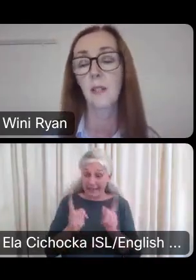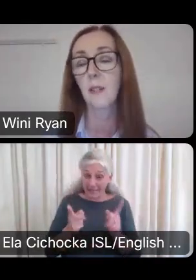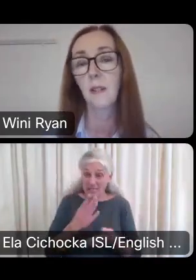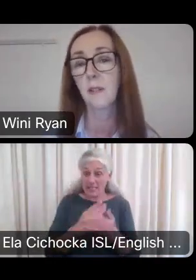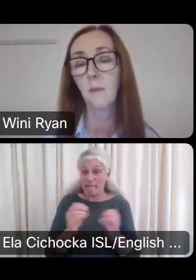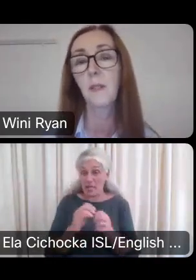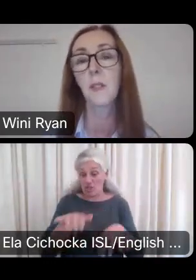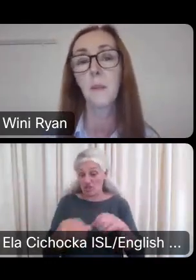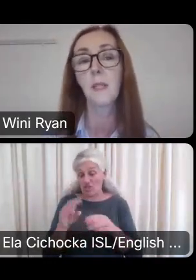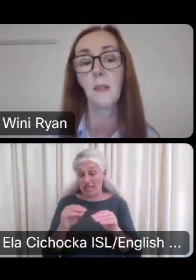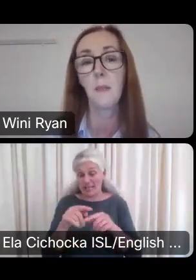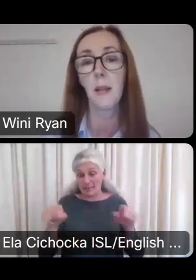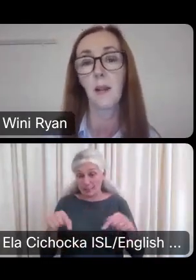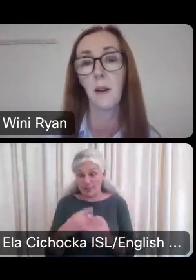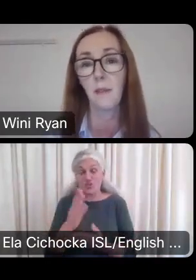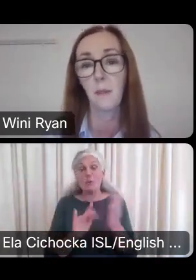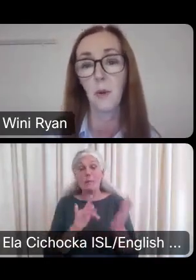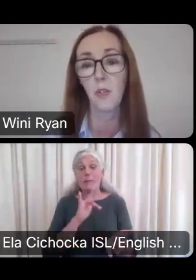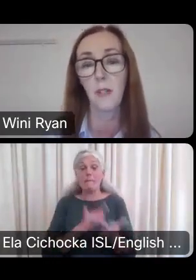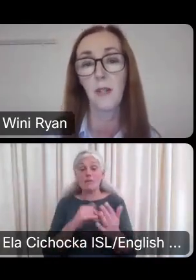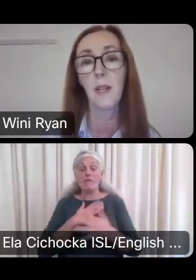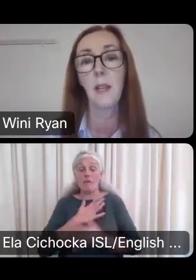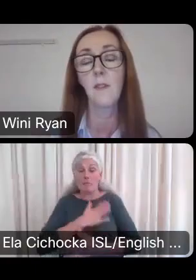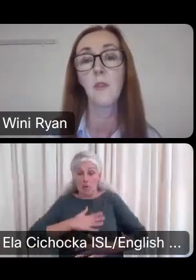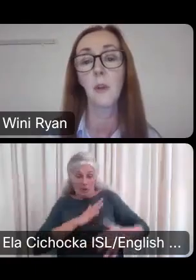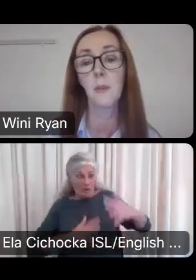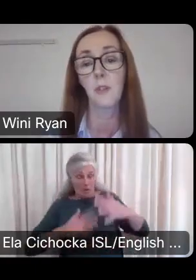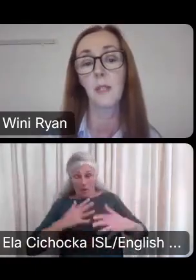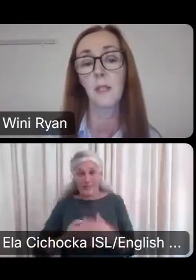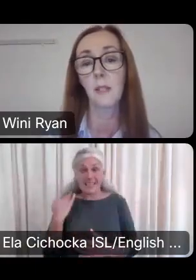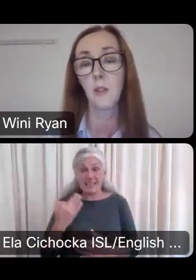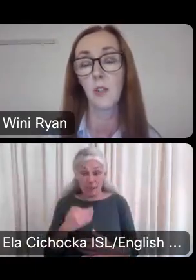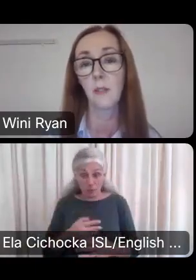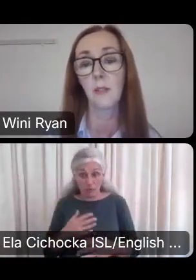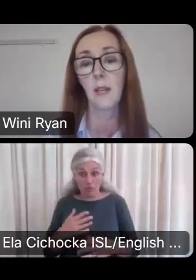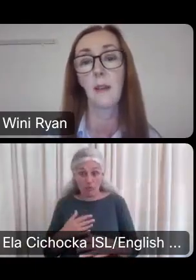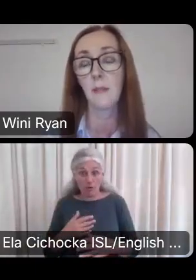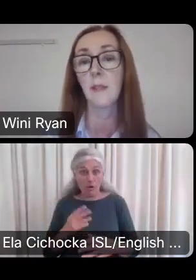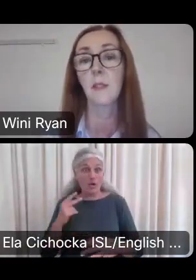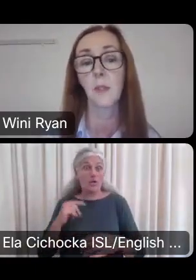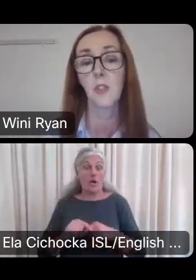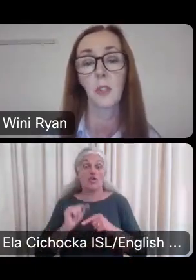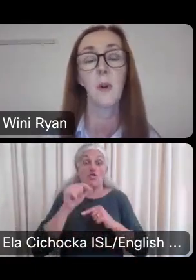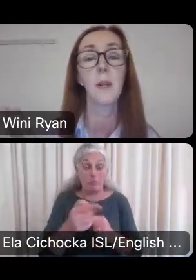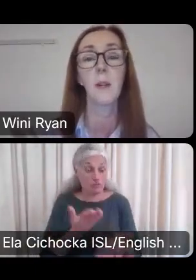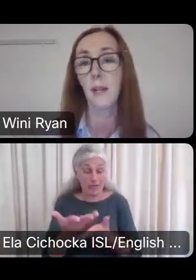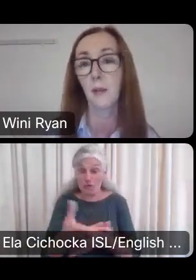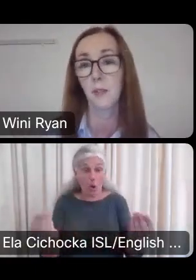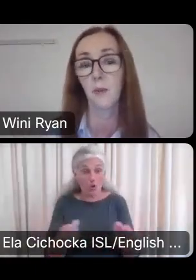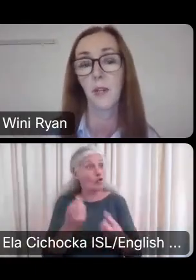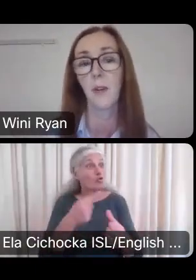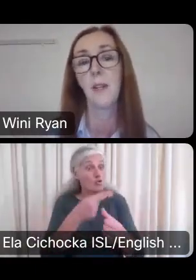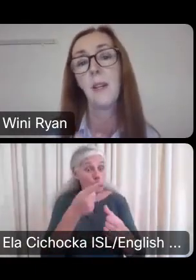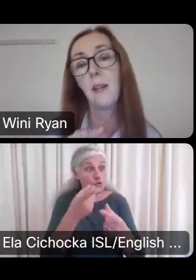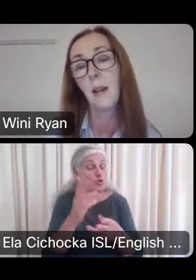chat. When somebody's in the middle of an emotion, if you jump straight to solutions, and I think this is what you should do. I know exactly what's